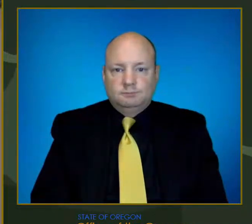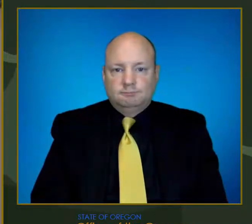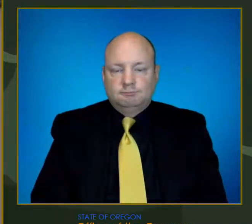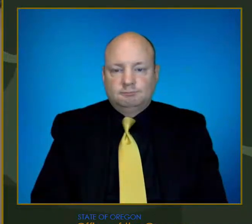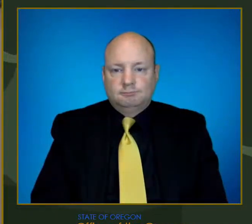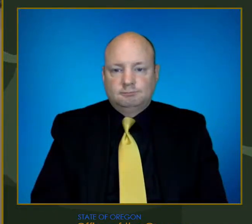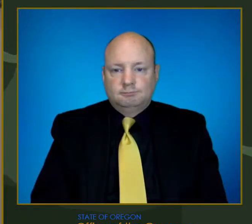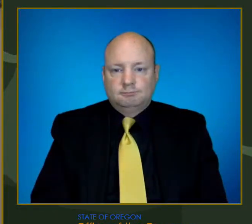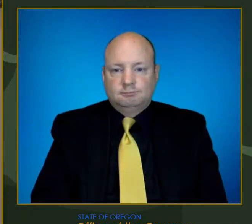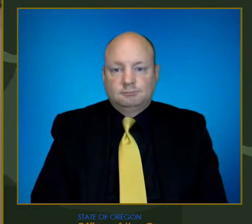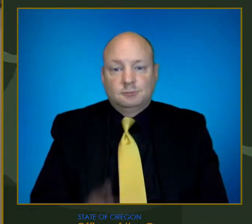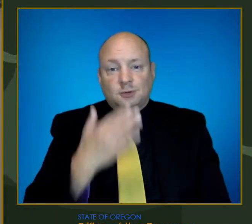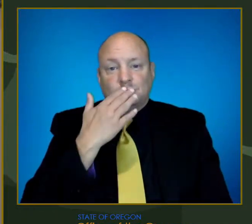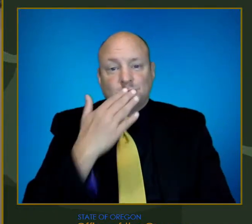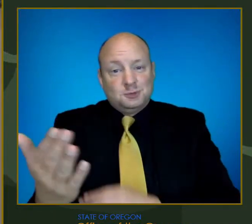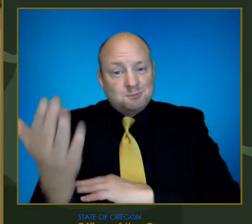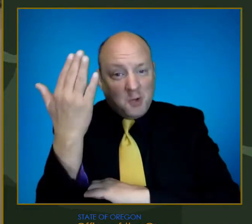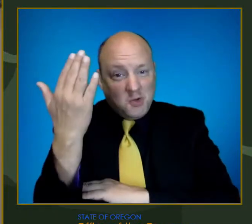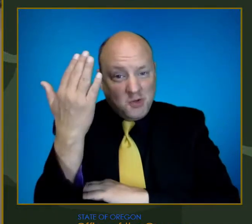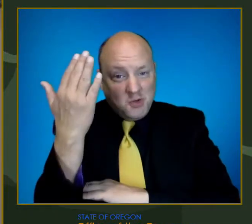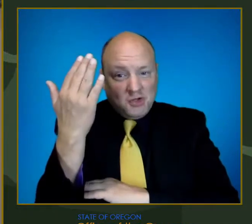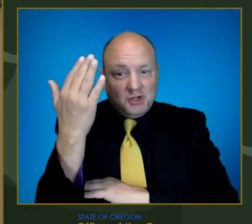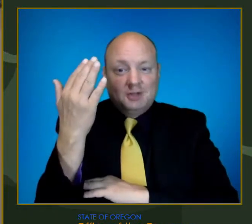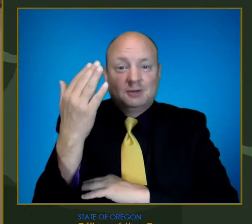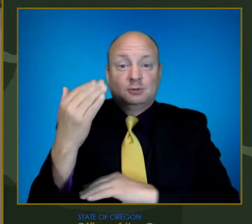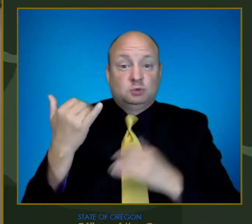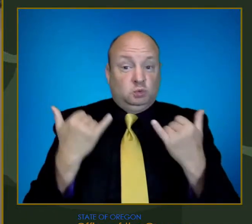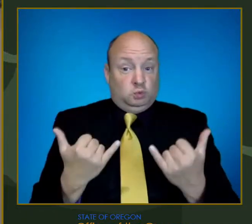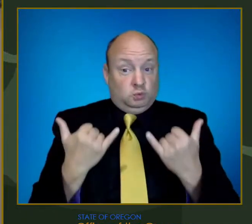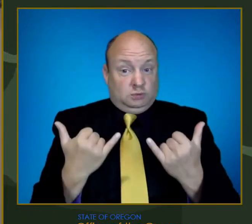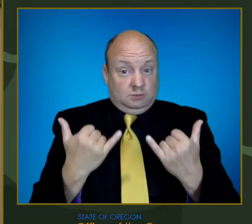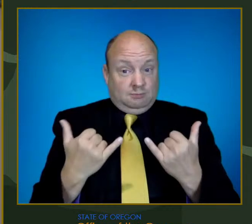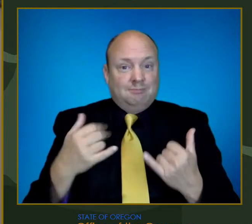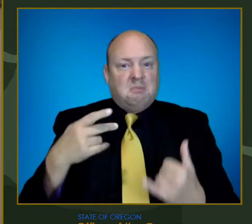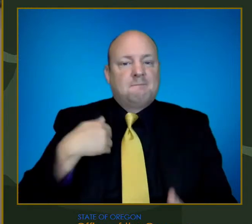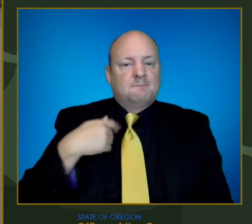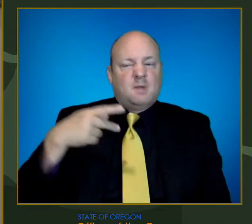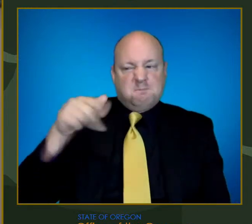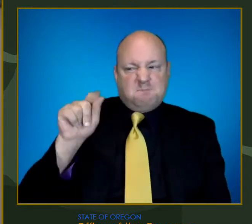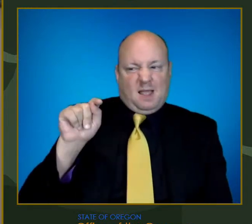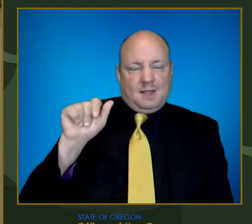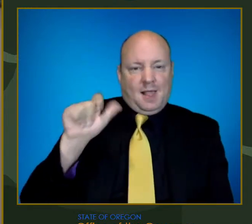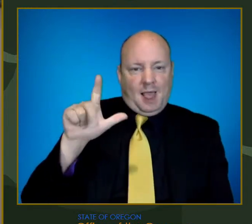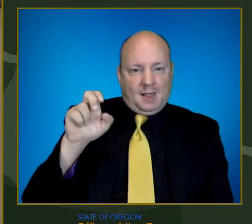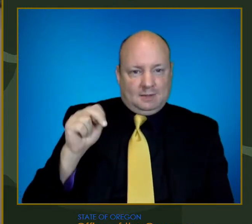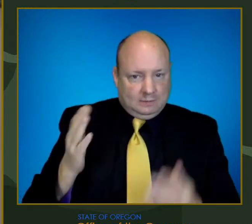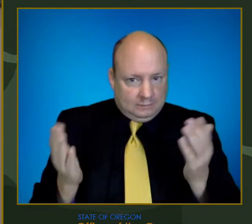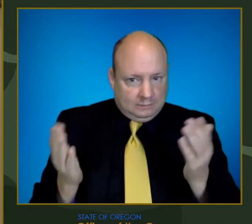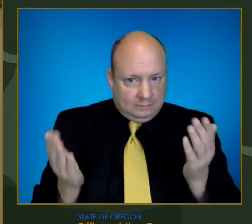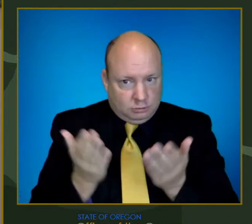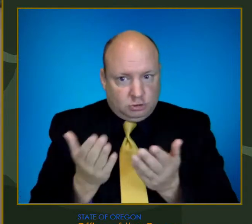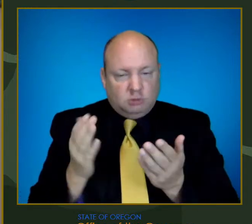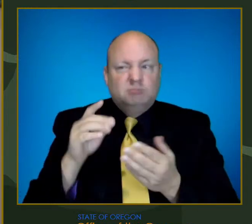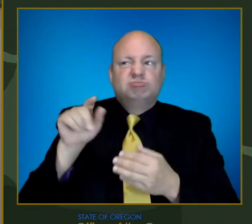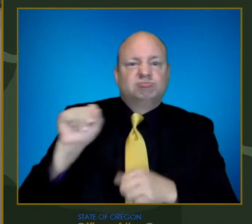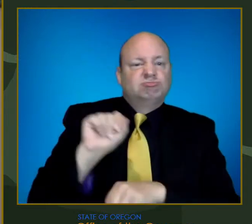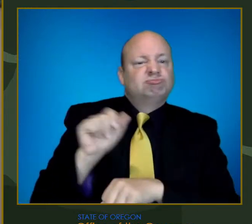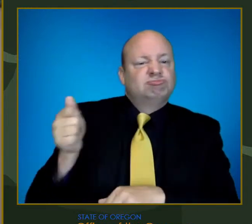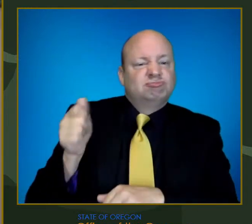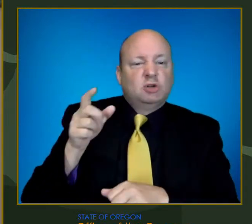Good morning. I'm joined today by Patrick Allen, Director of the Oregon Health Authority, Dr. Dean Seidlinger, our